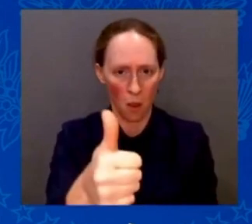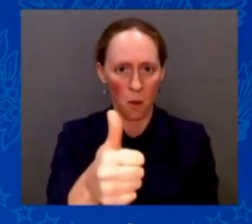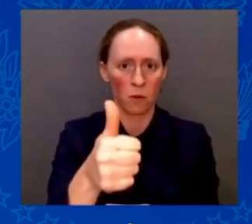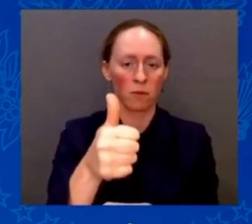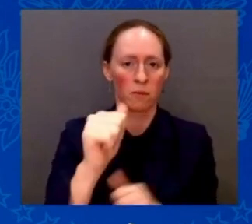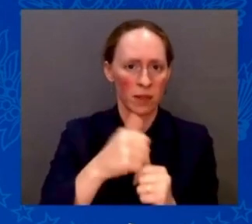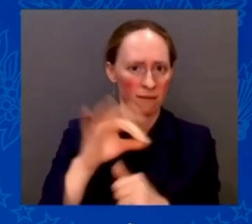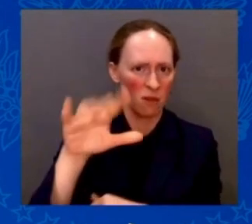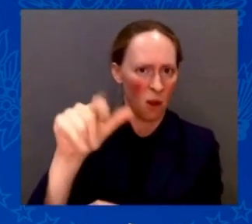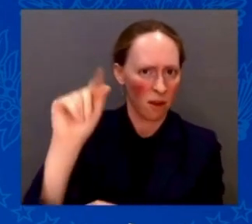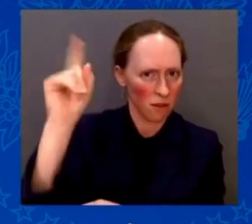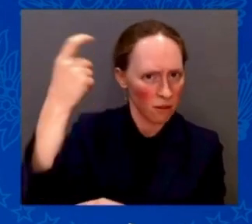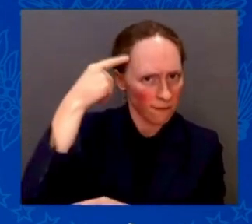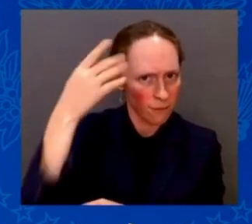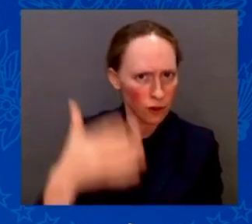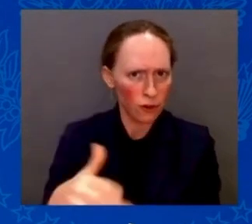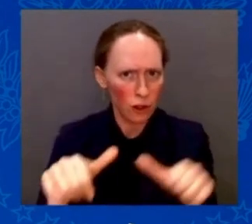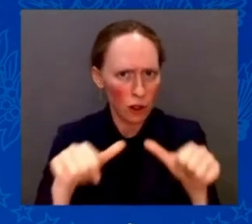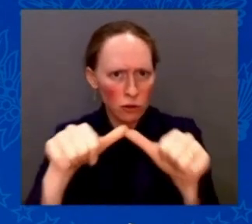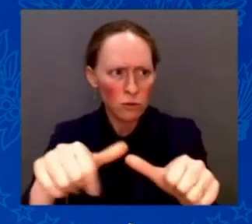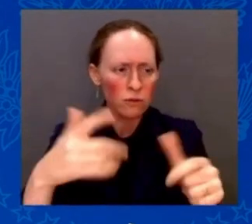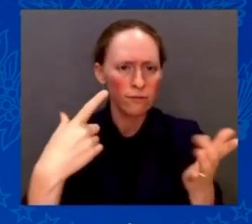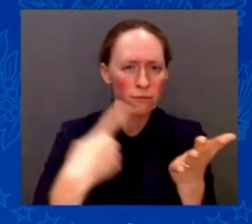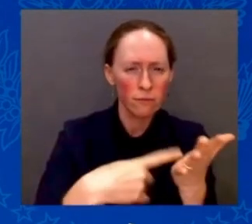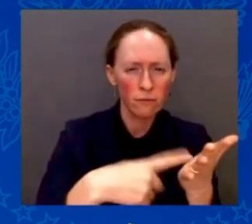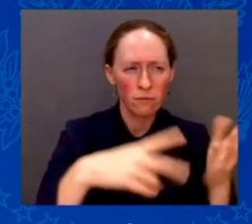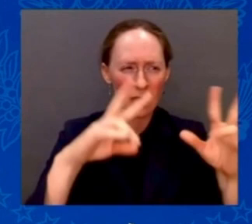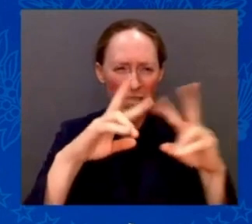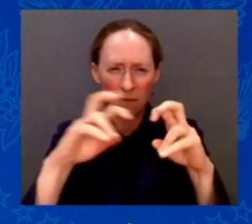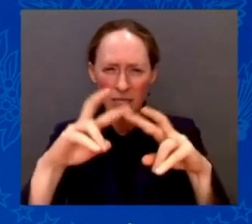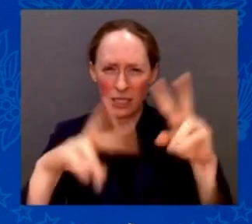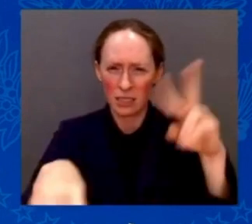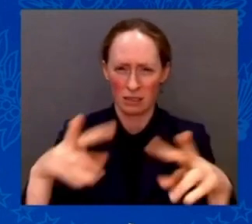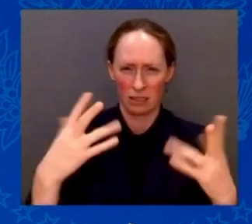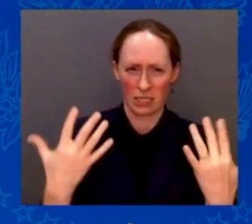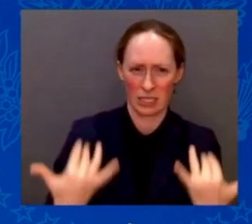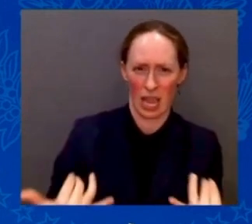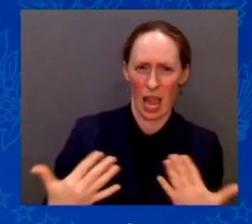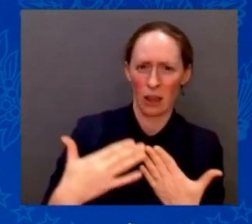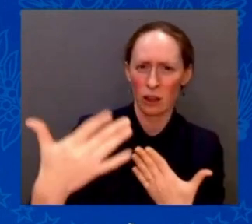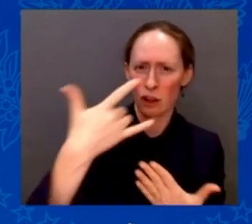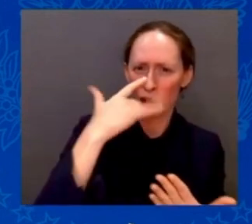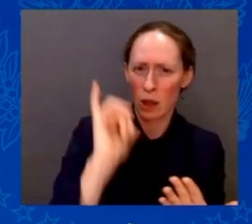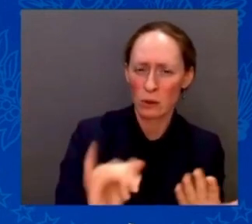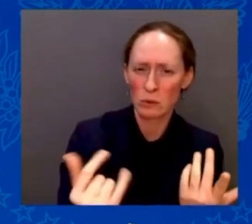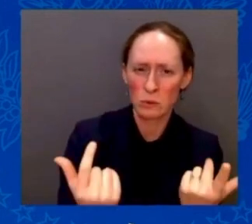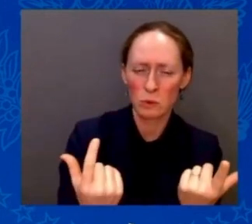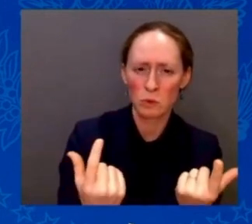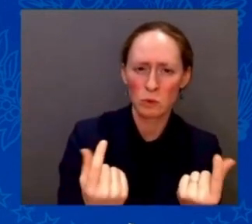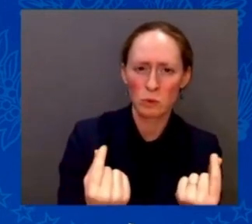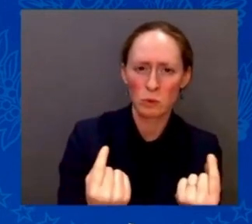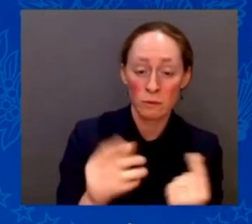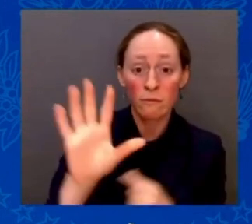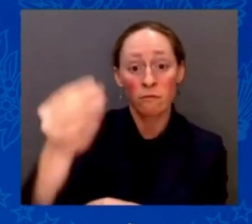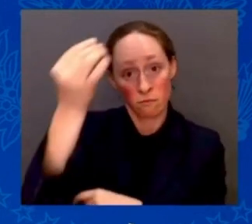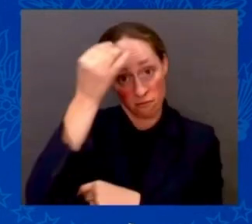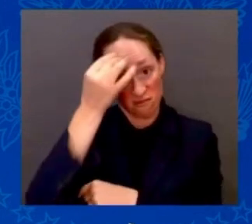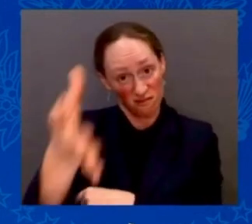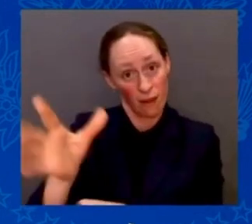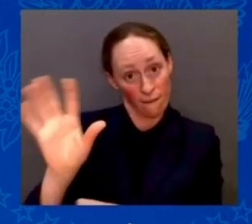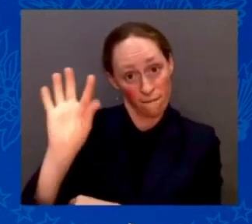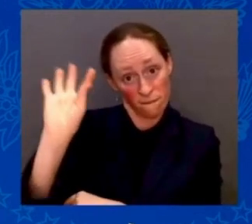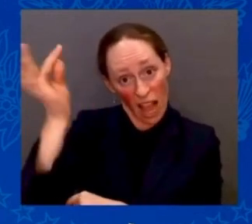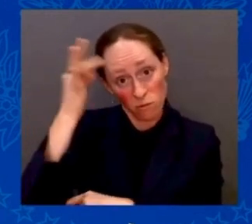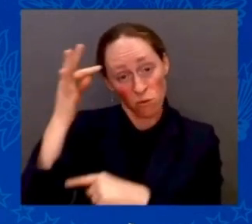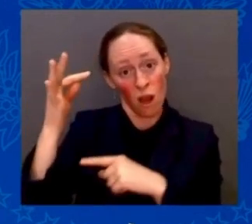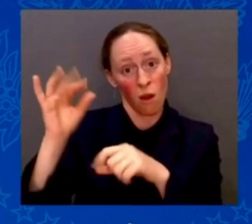direction. Federal teams on the ground are going to continue to work with the first responders in Florida, Georgia, South Carolina, North Carolina